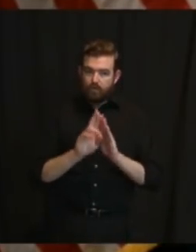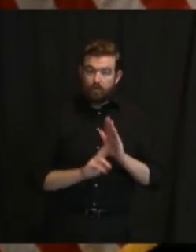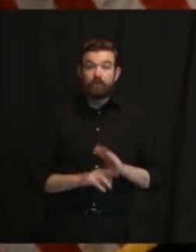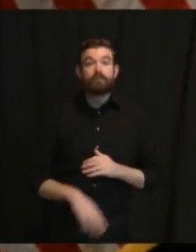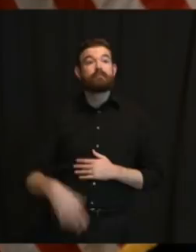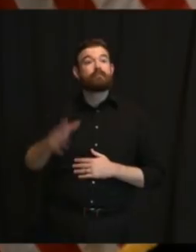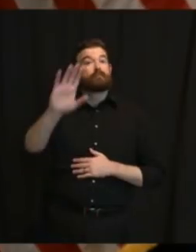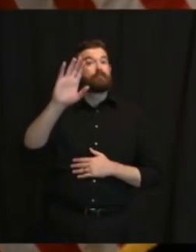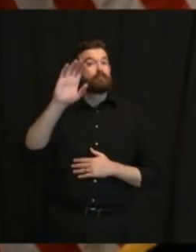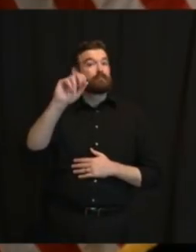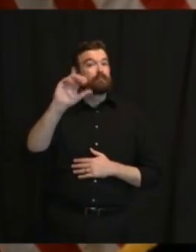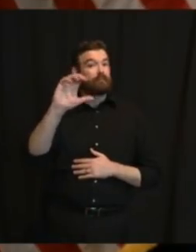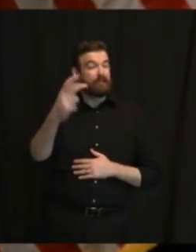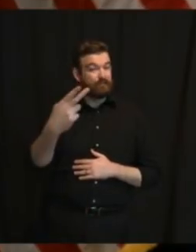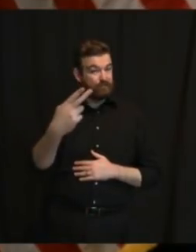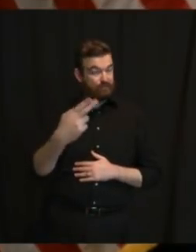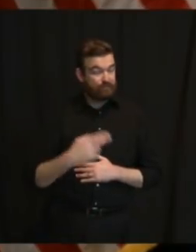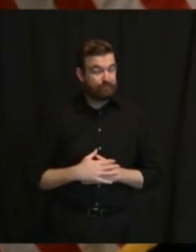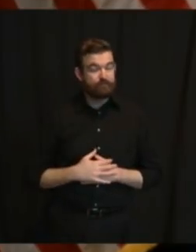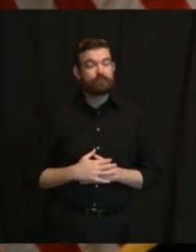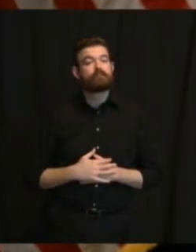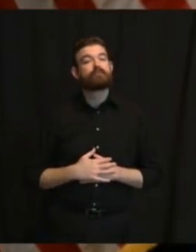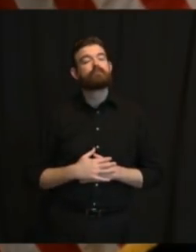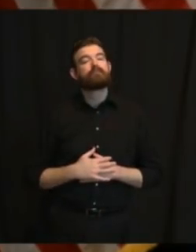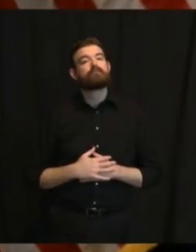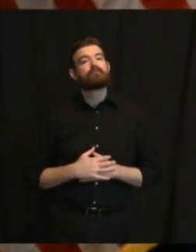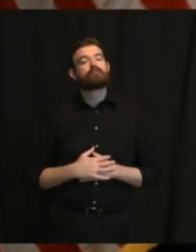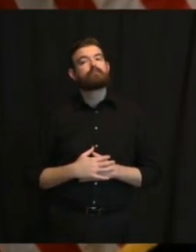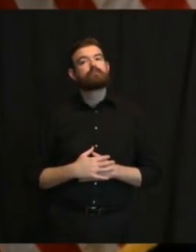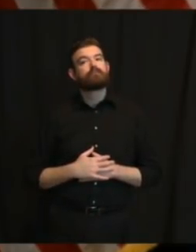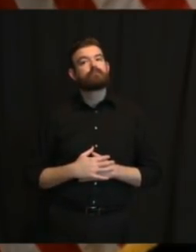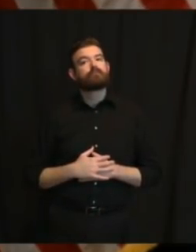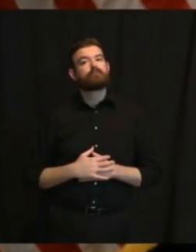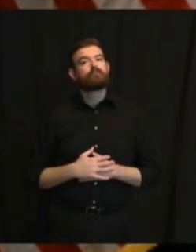following, and this is in process. There are a number of